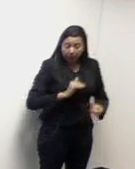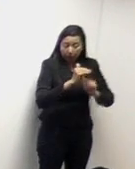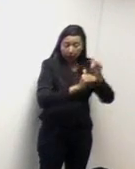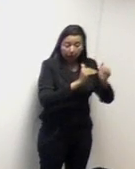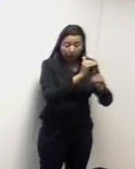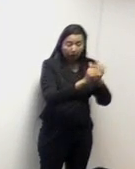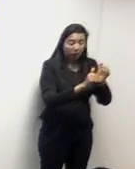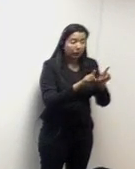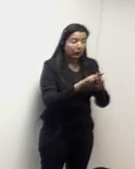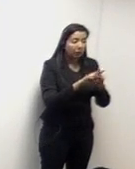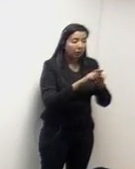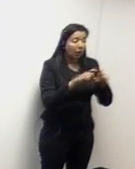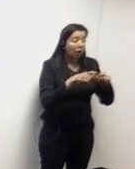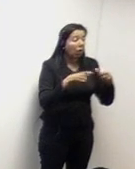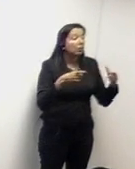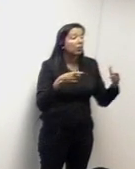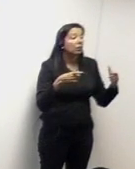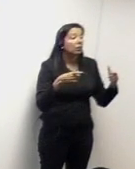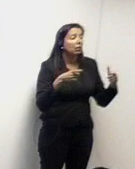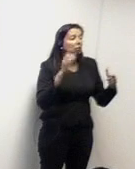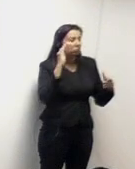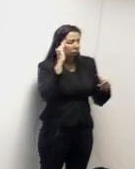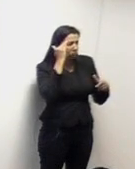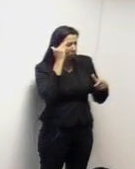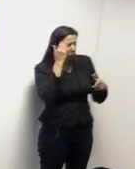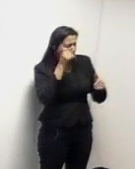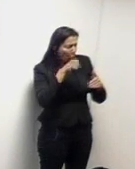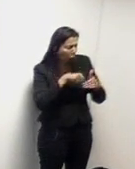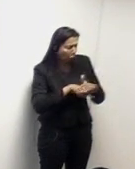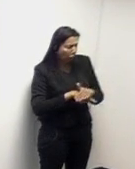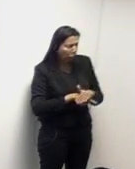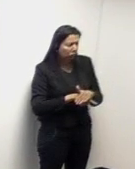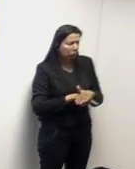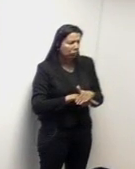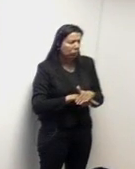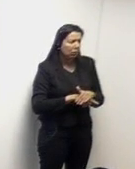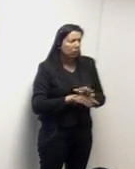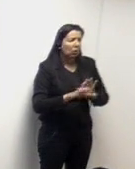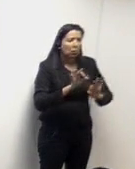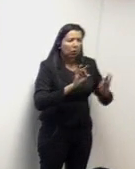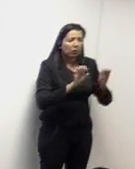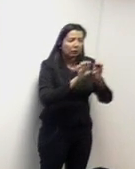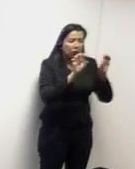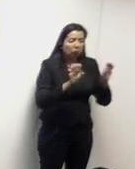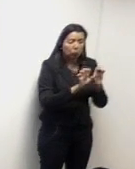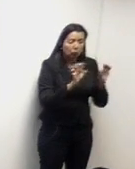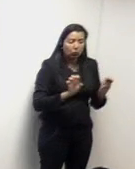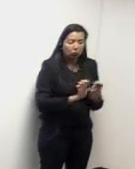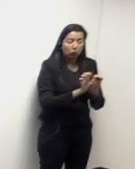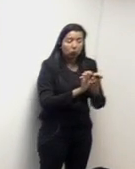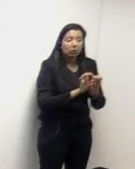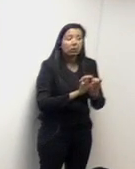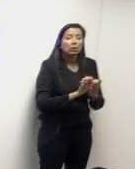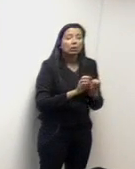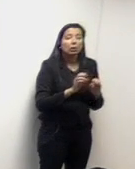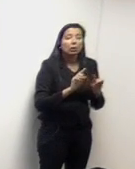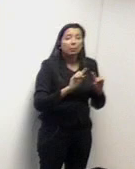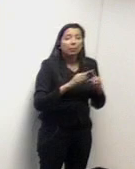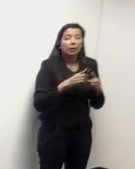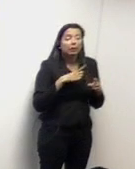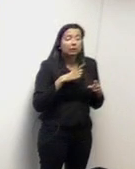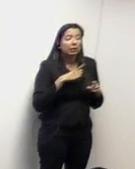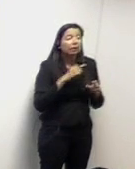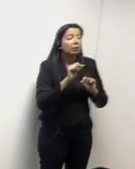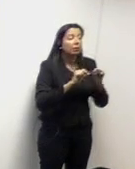understanding of the underlying structure. And I'll talk more about that, but the key is we want to make